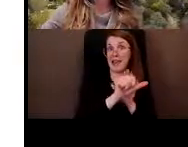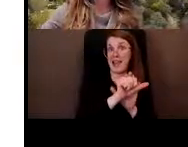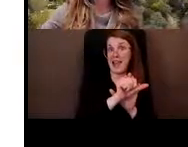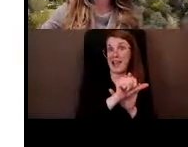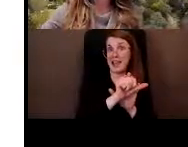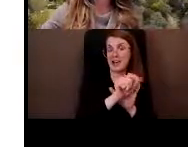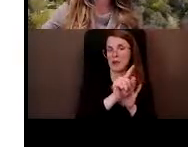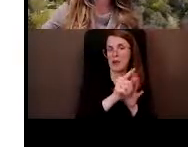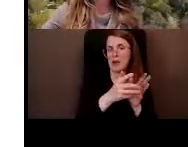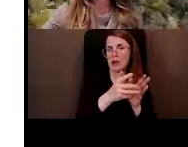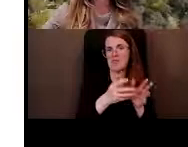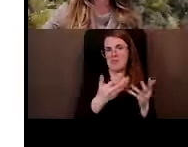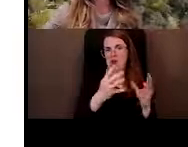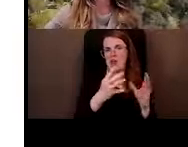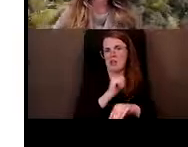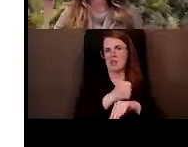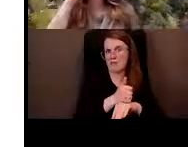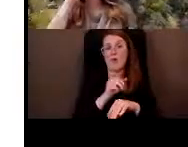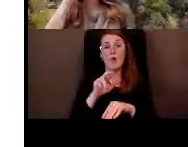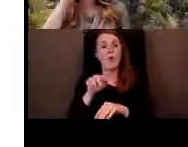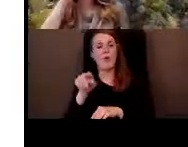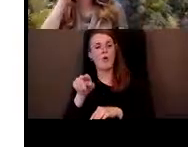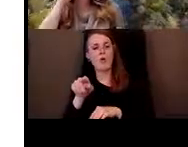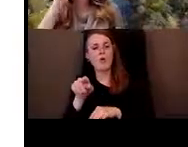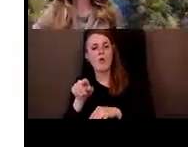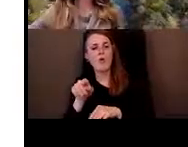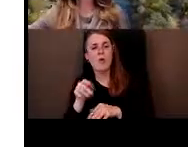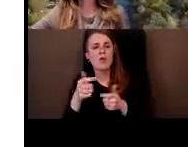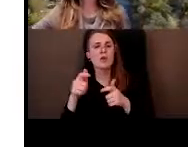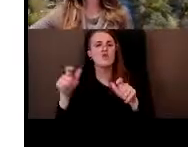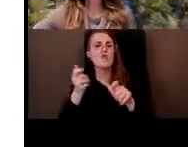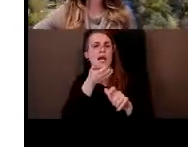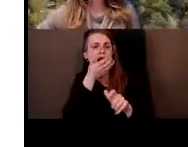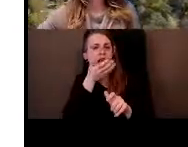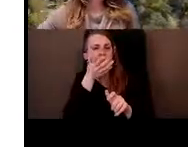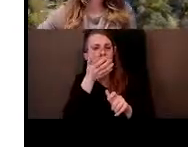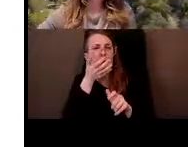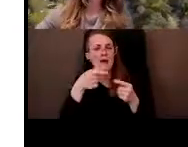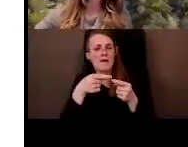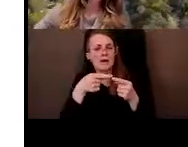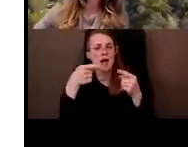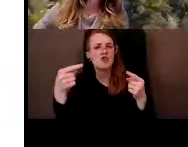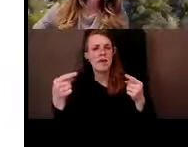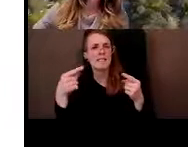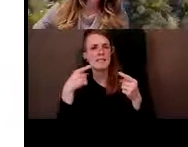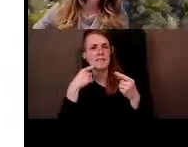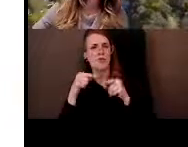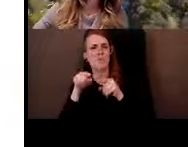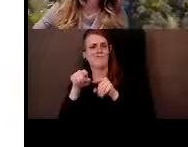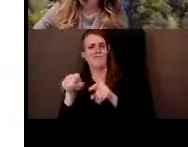at the Great Lawn area, just east of the Botanical Gardens? And this would be adjacent to the land bridge.